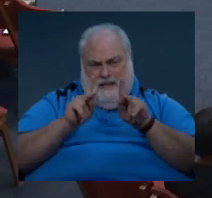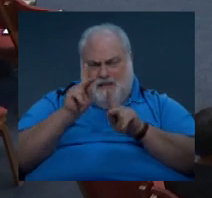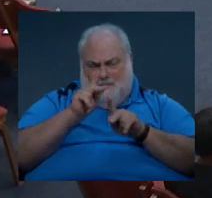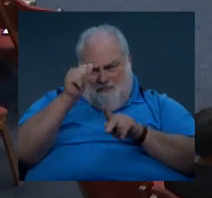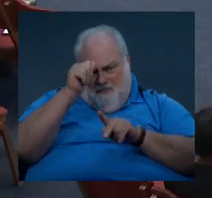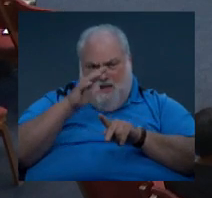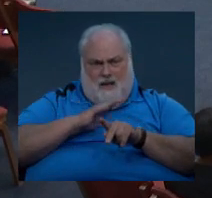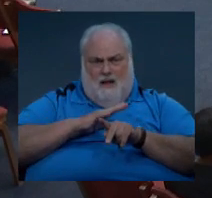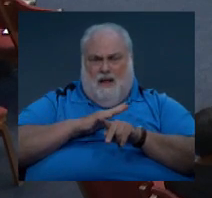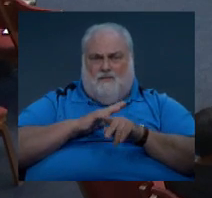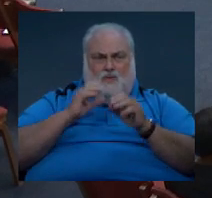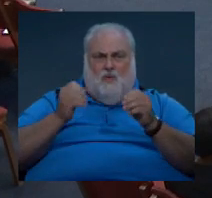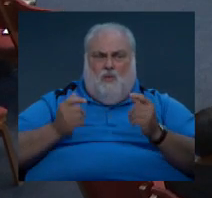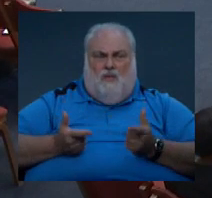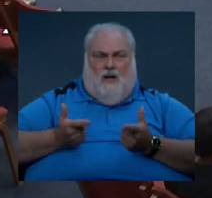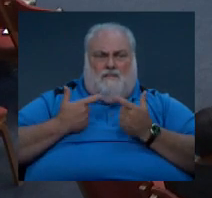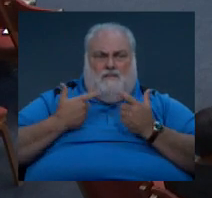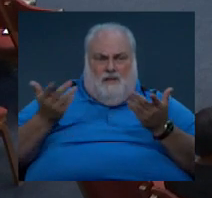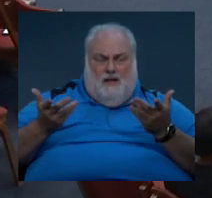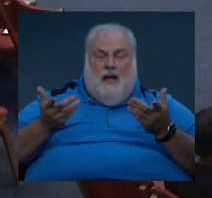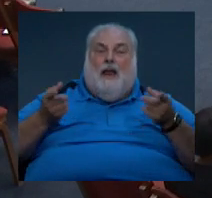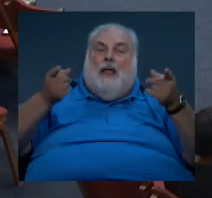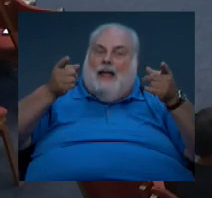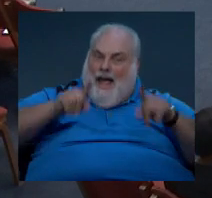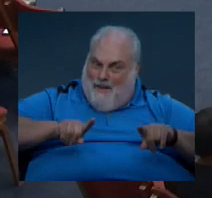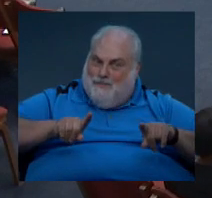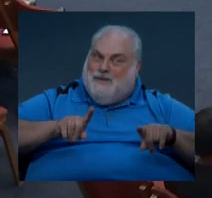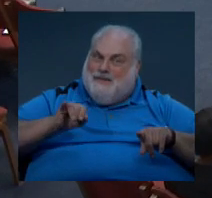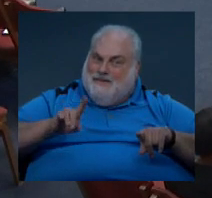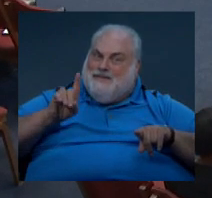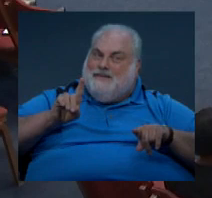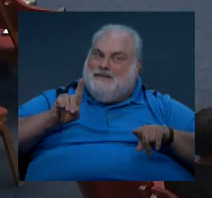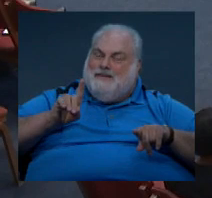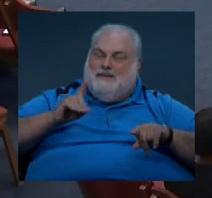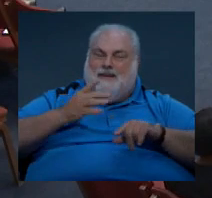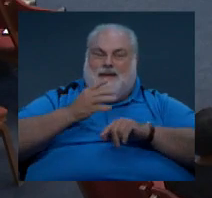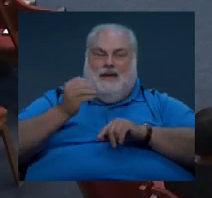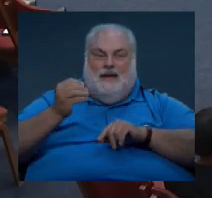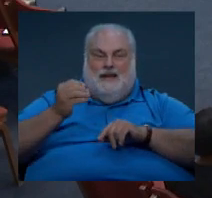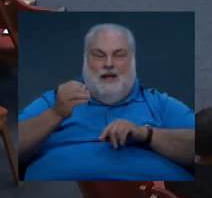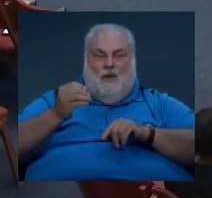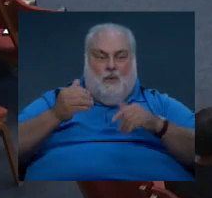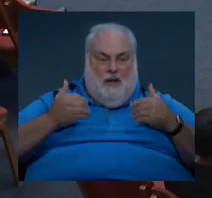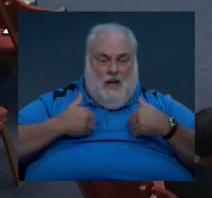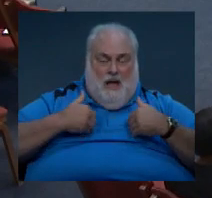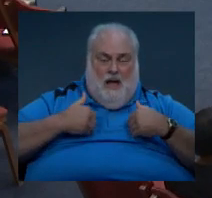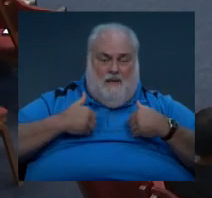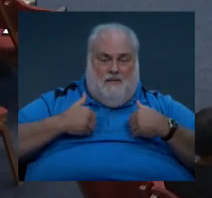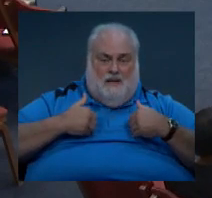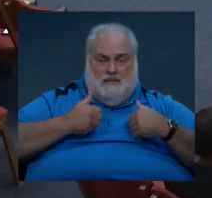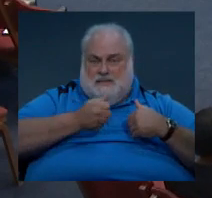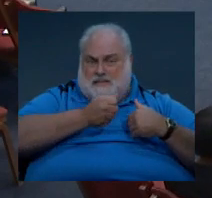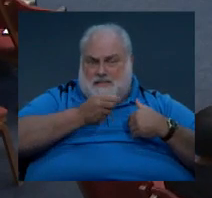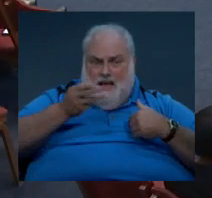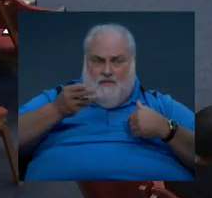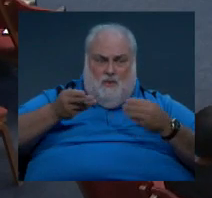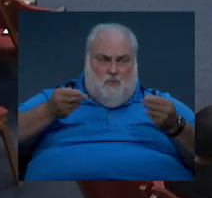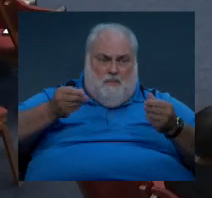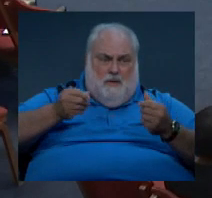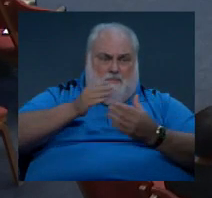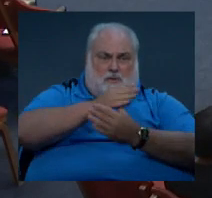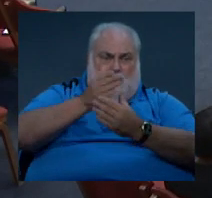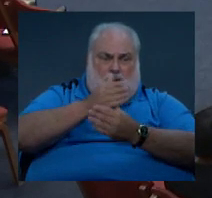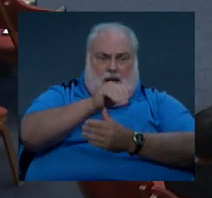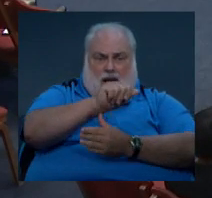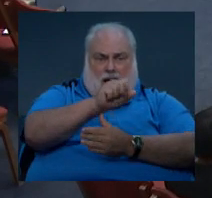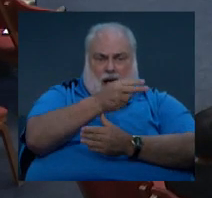men. So, of course, it happened. And we own several properties between Asher and